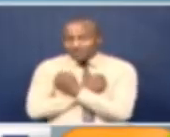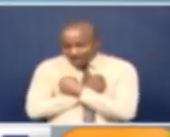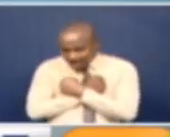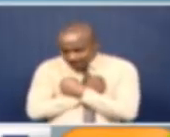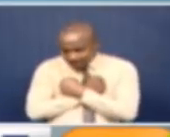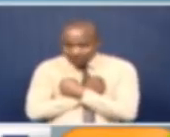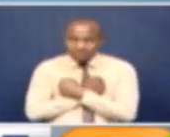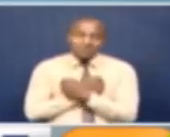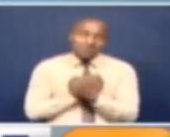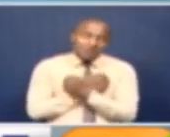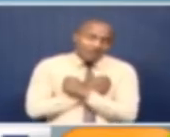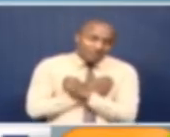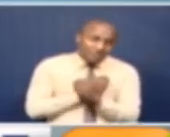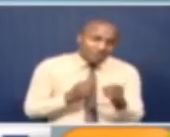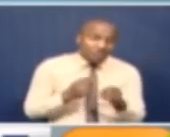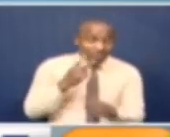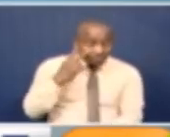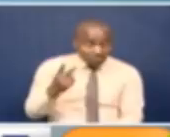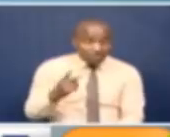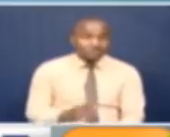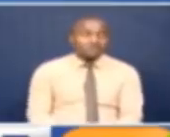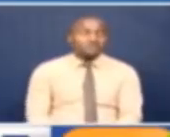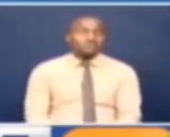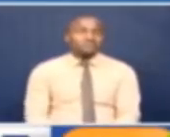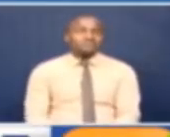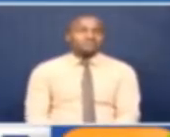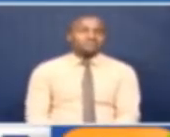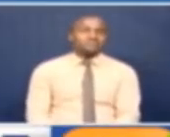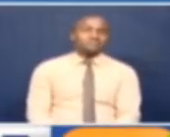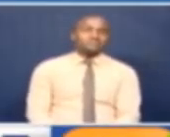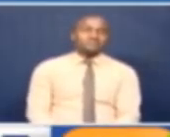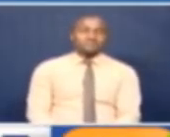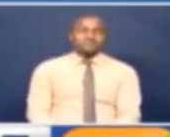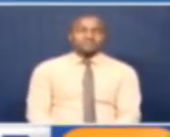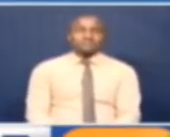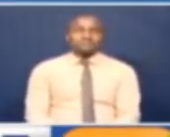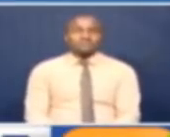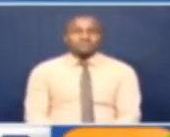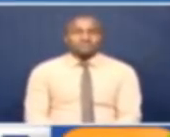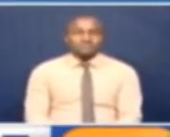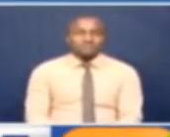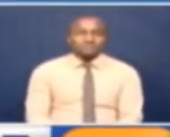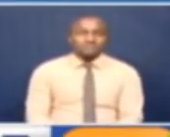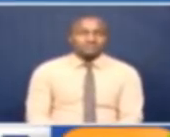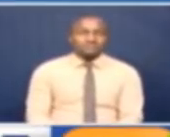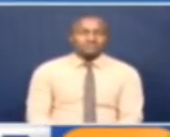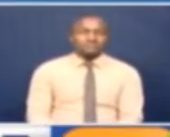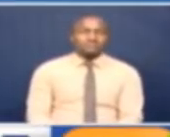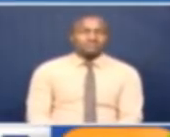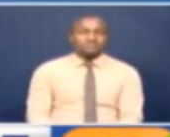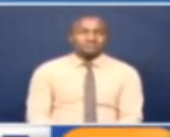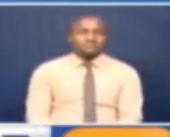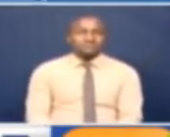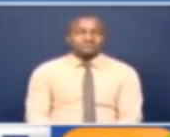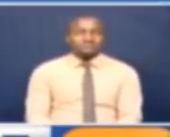to sipende, watch this space. Facebook posts.